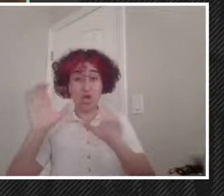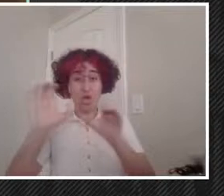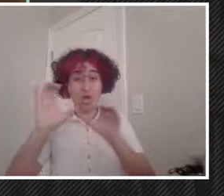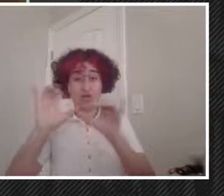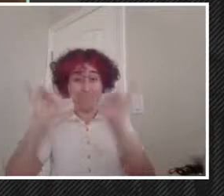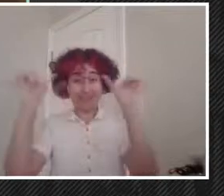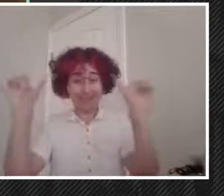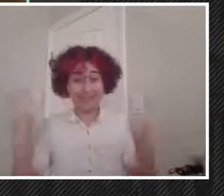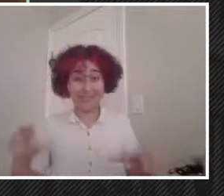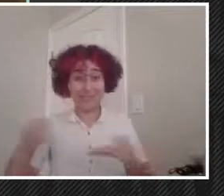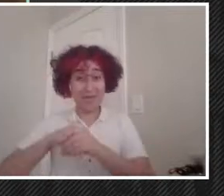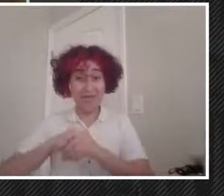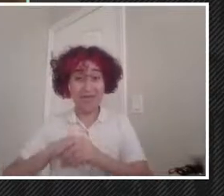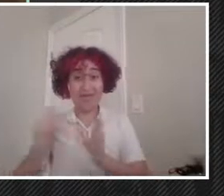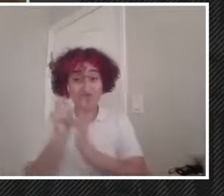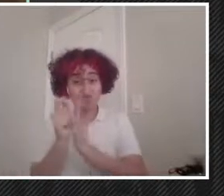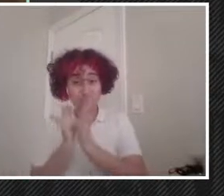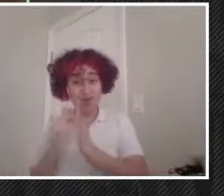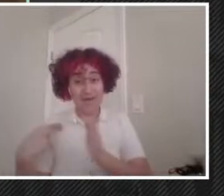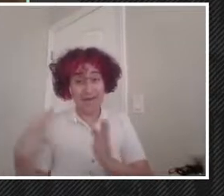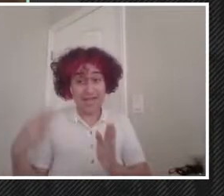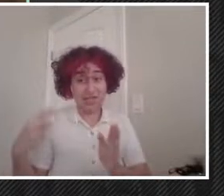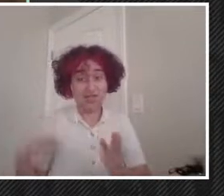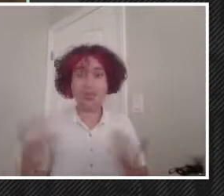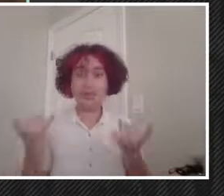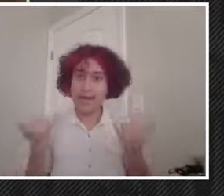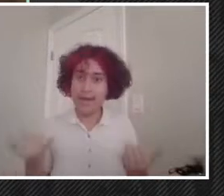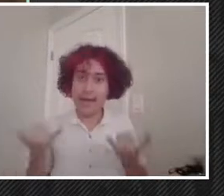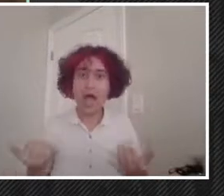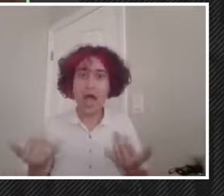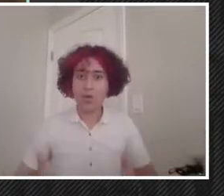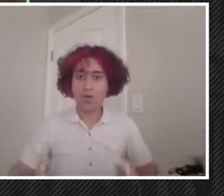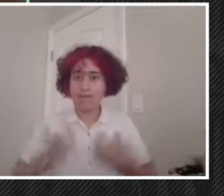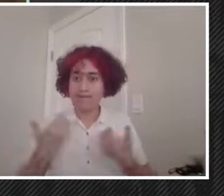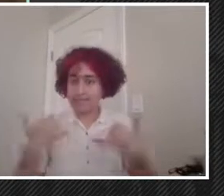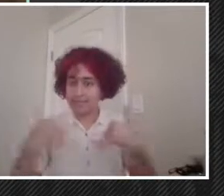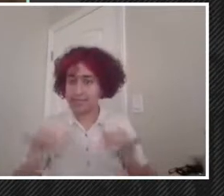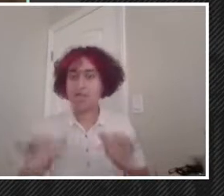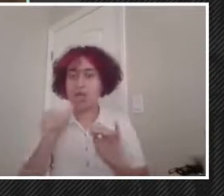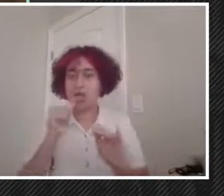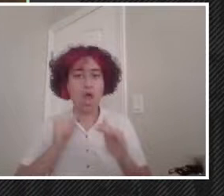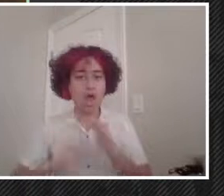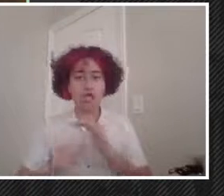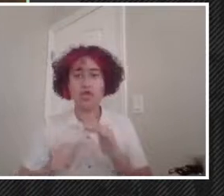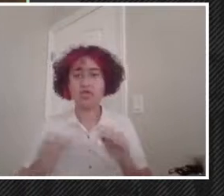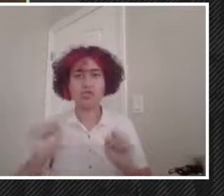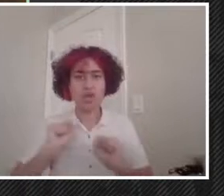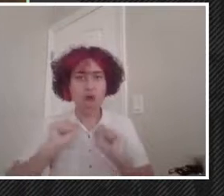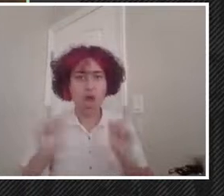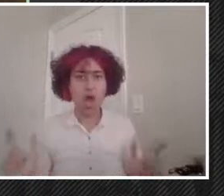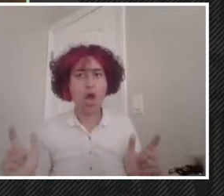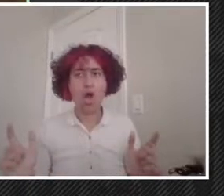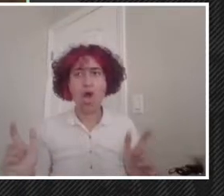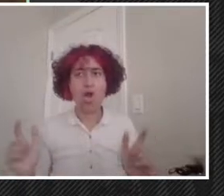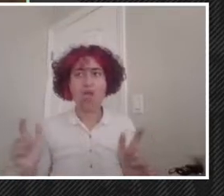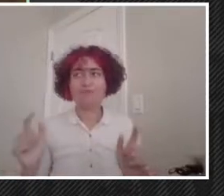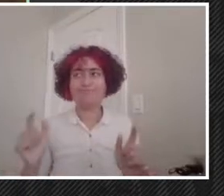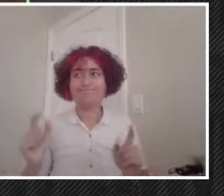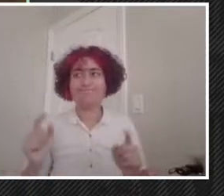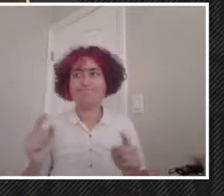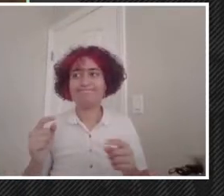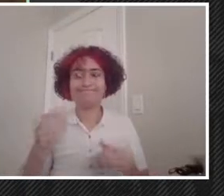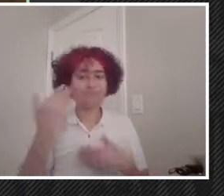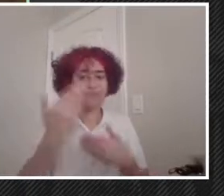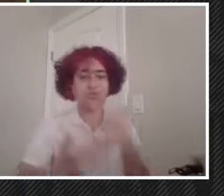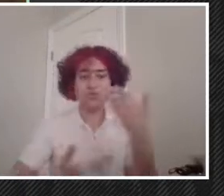that we currently live under, that these are all symptoms of a system, systemically oppressive